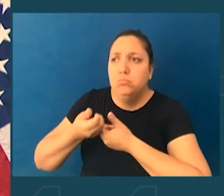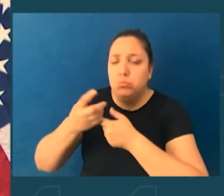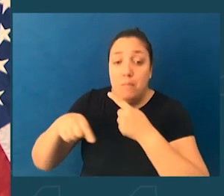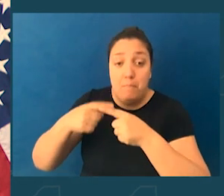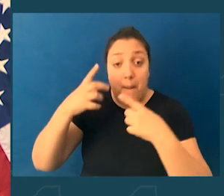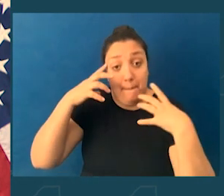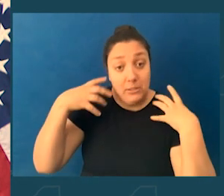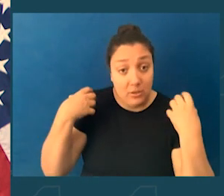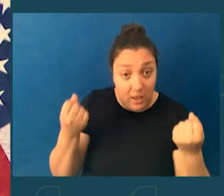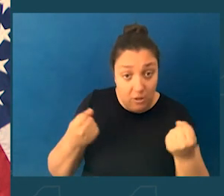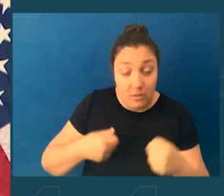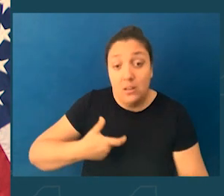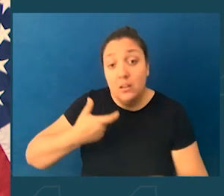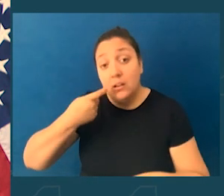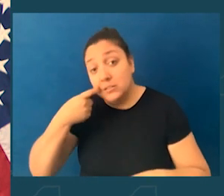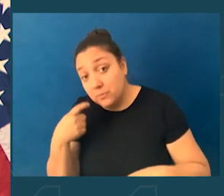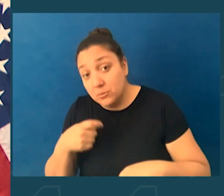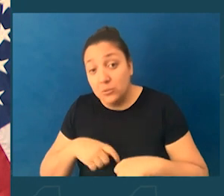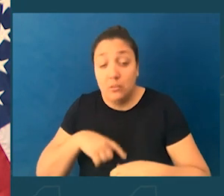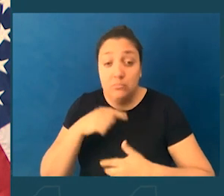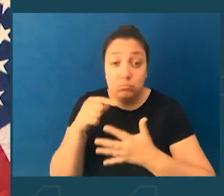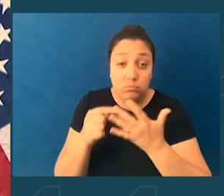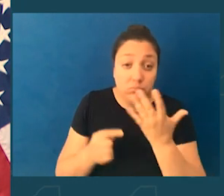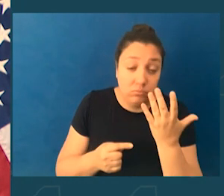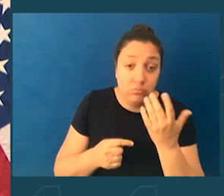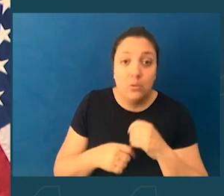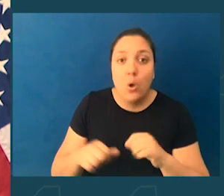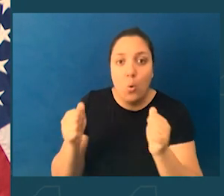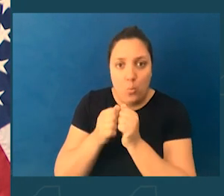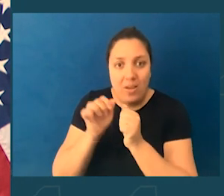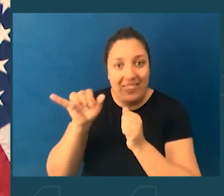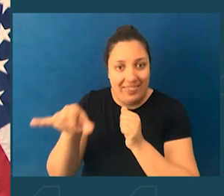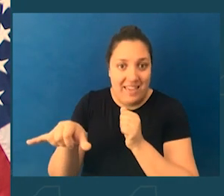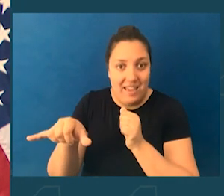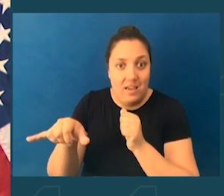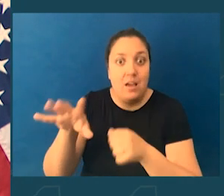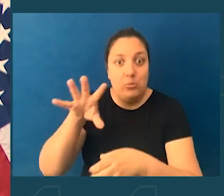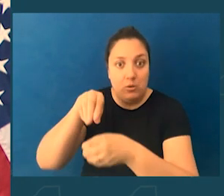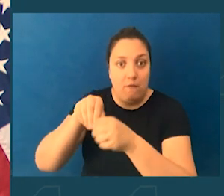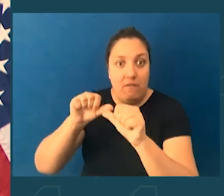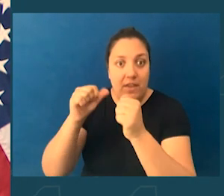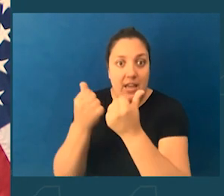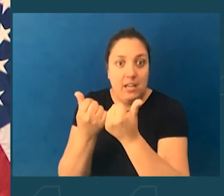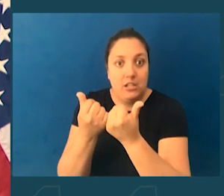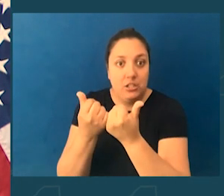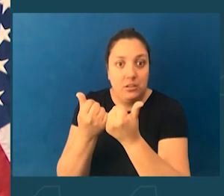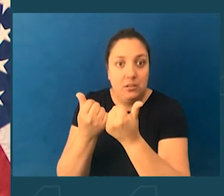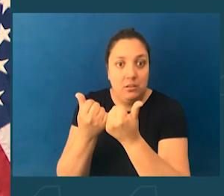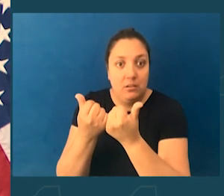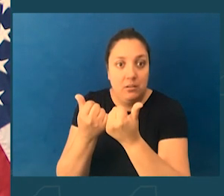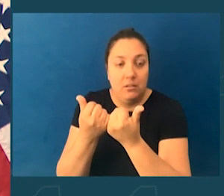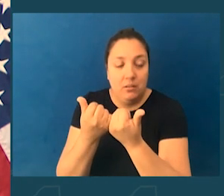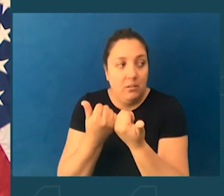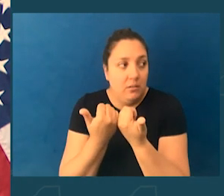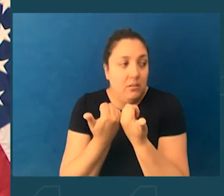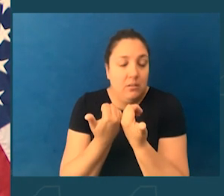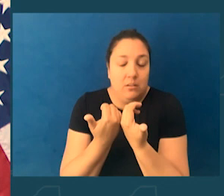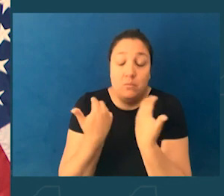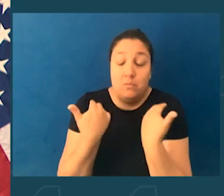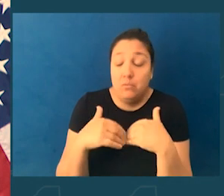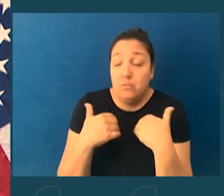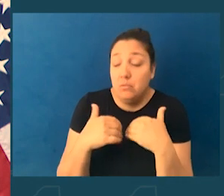physical disabilities, and with them became a part of an agency that was a beacon of hope to too many who live in